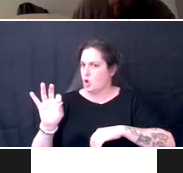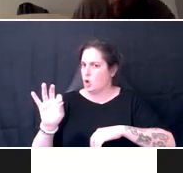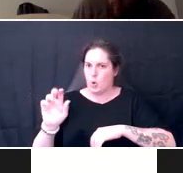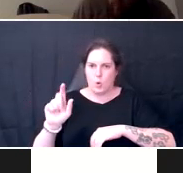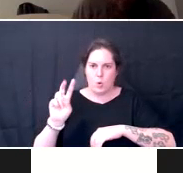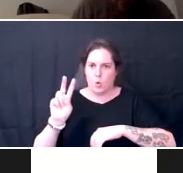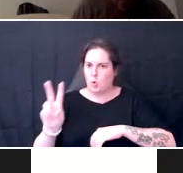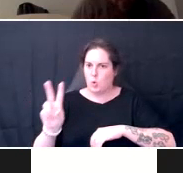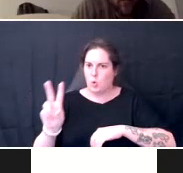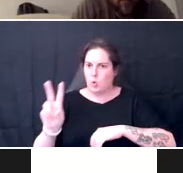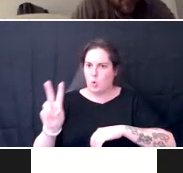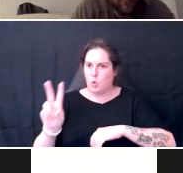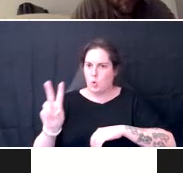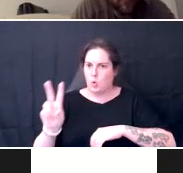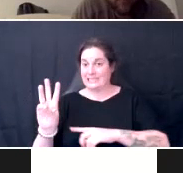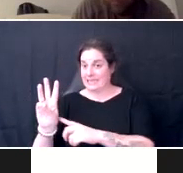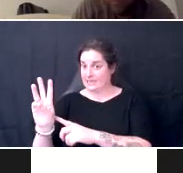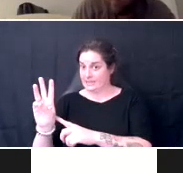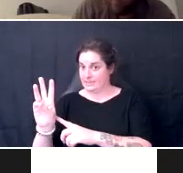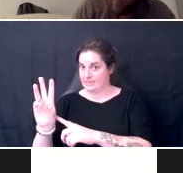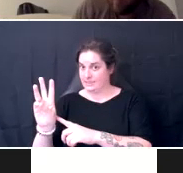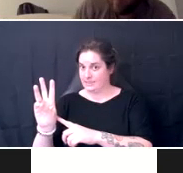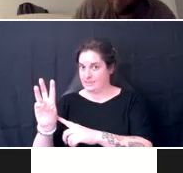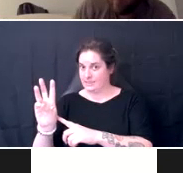guess I should put my zero there.